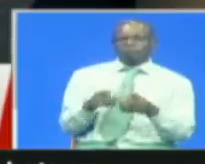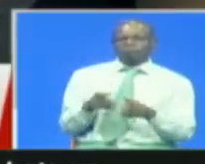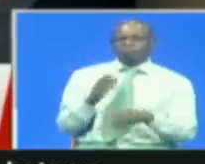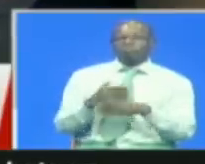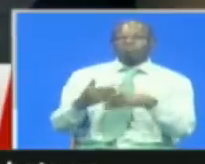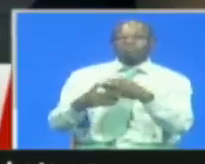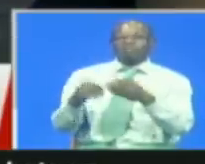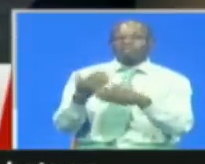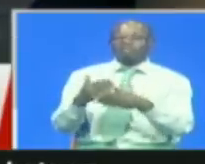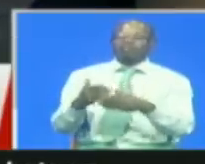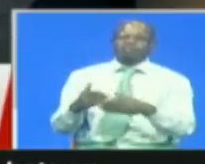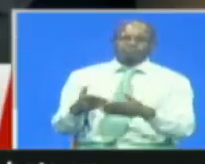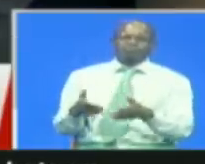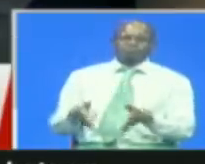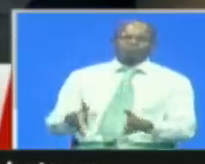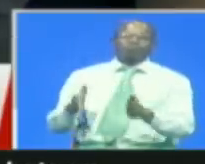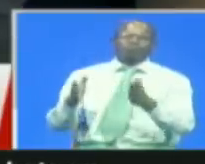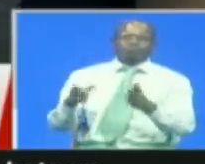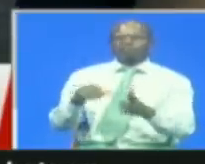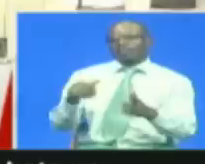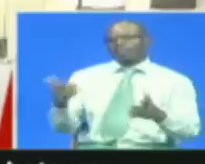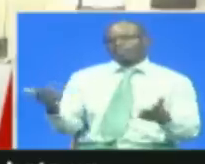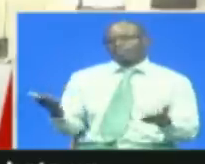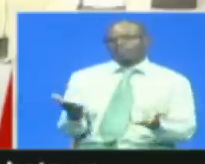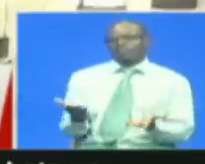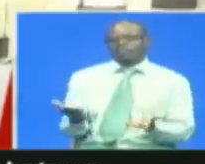pressure. Victor Kiprop starts us off tonight.